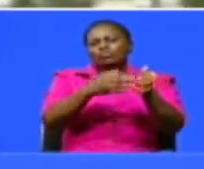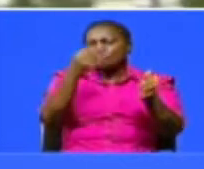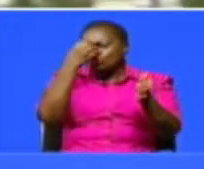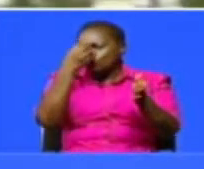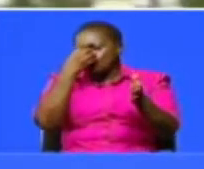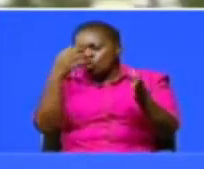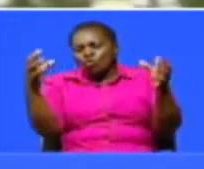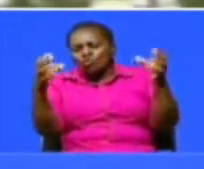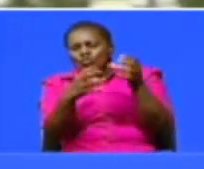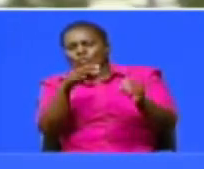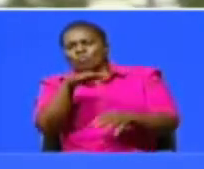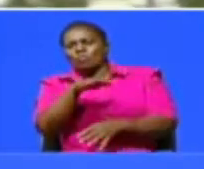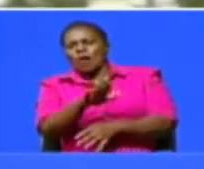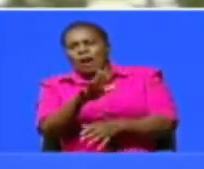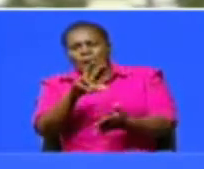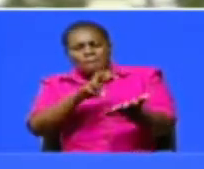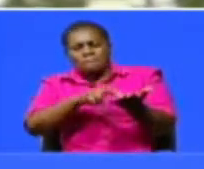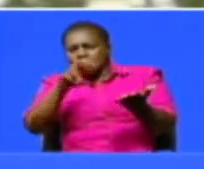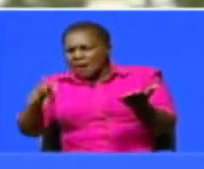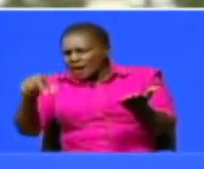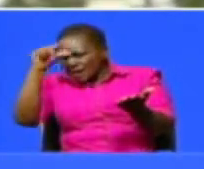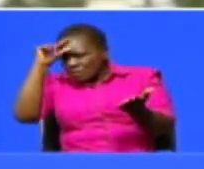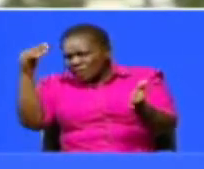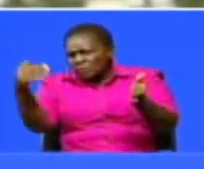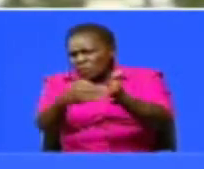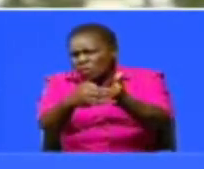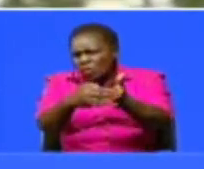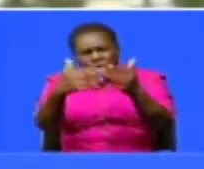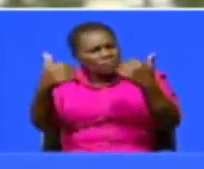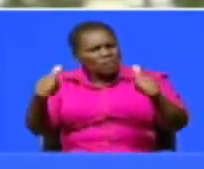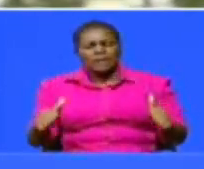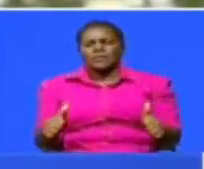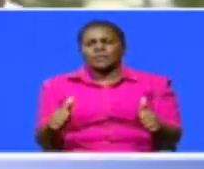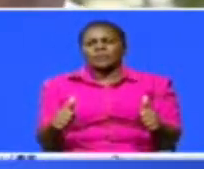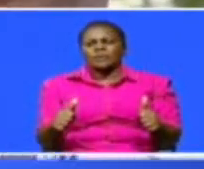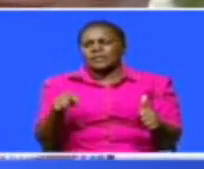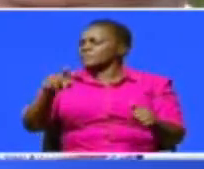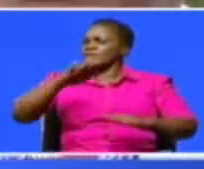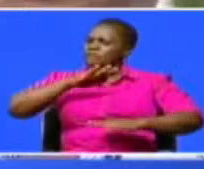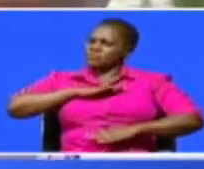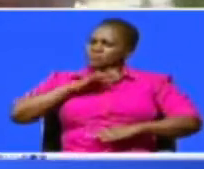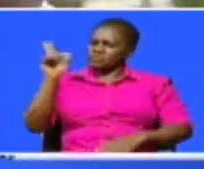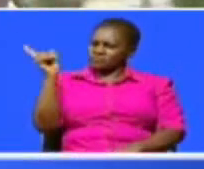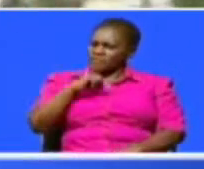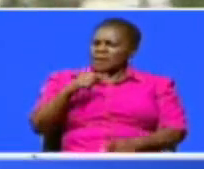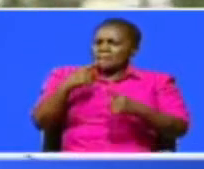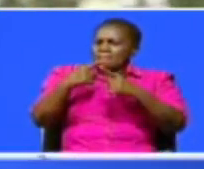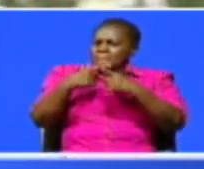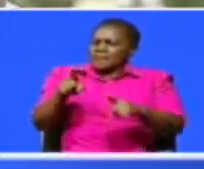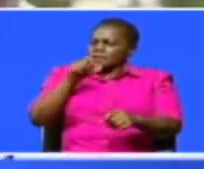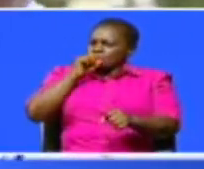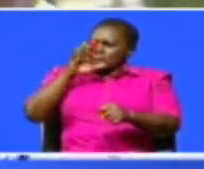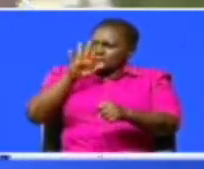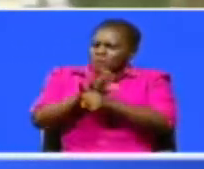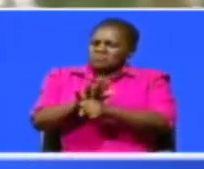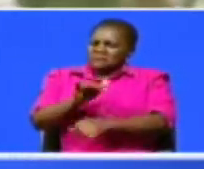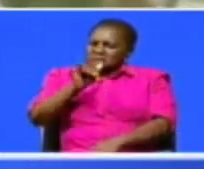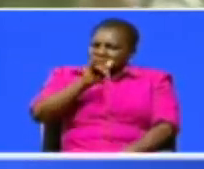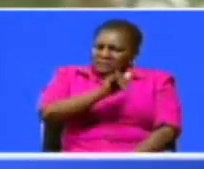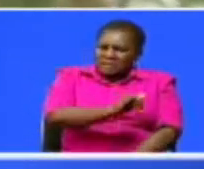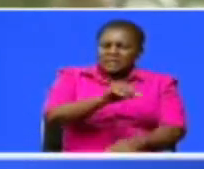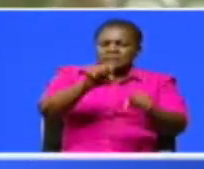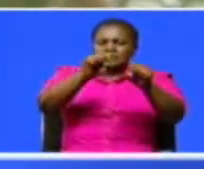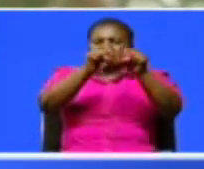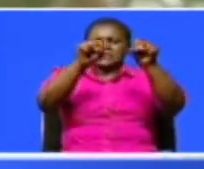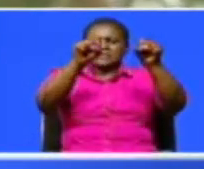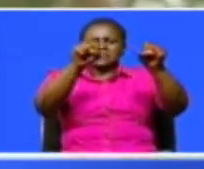and his team to resign from the government if he is dissatisfied. But he has vowed to remain in the